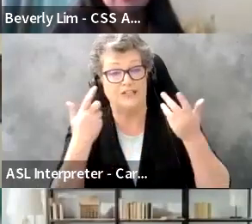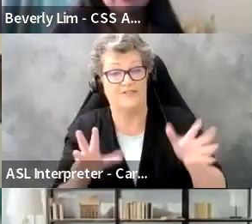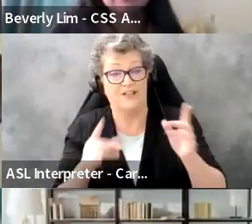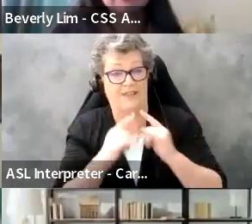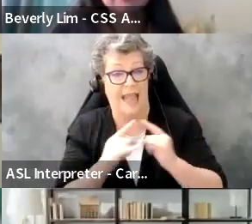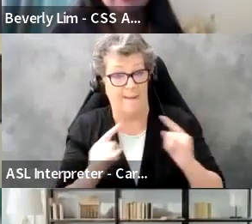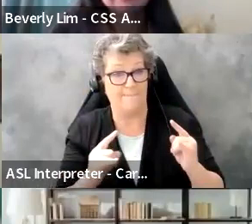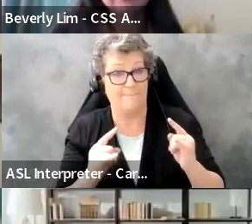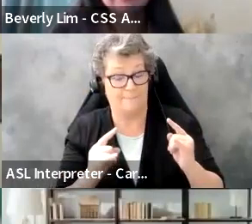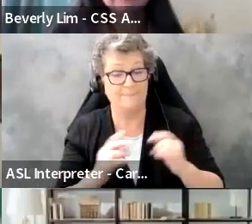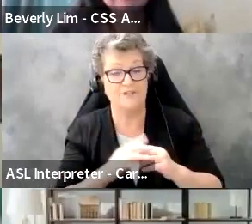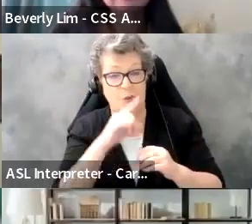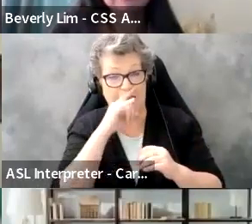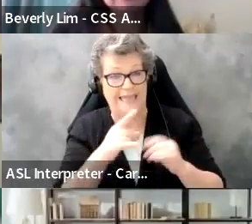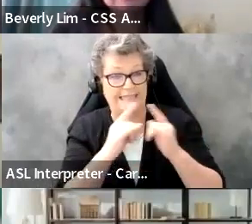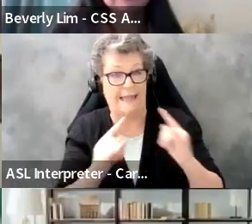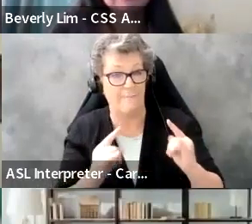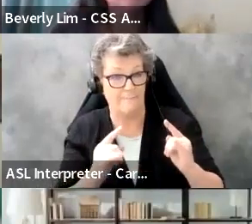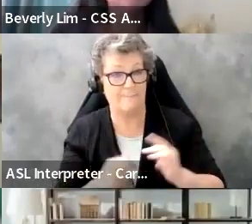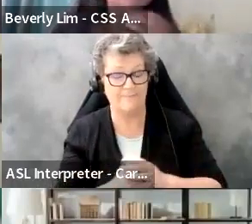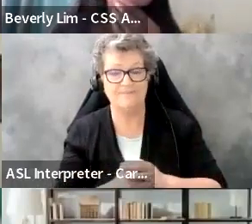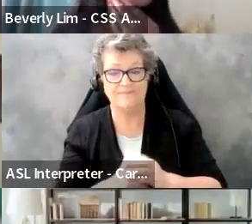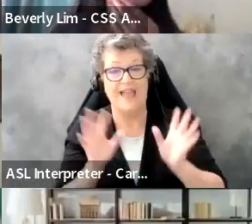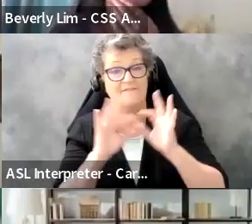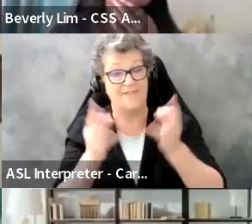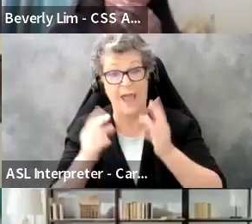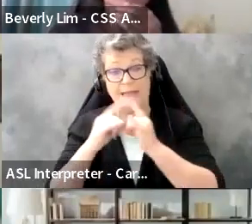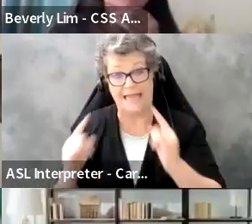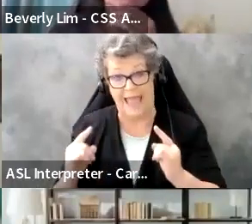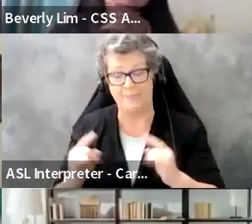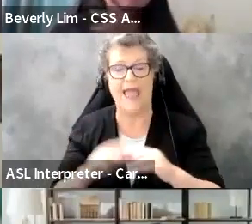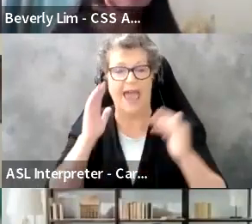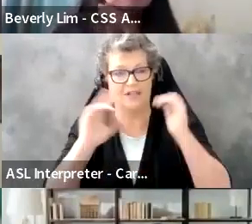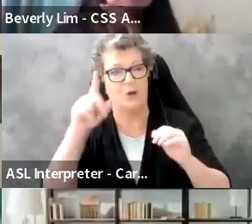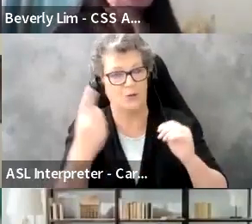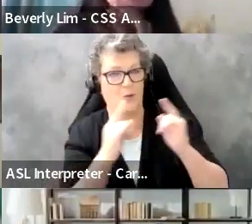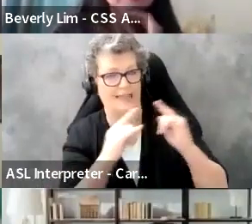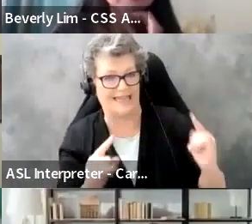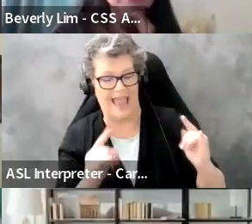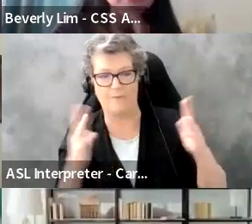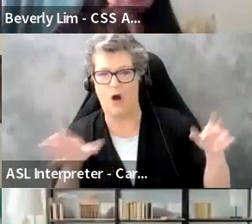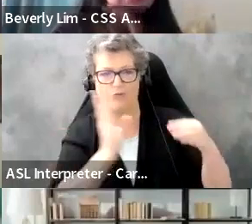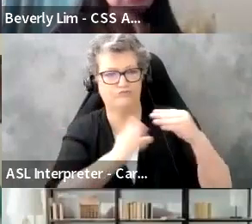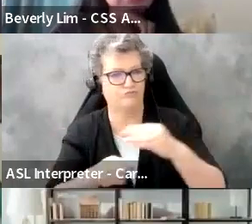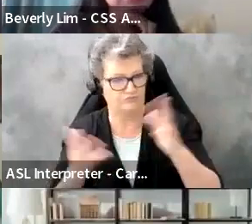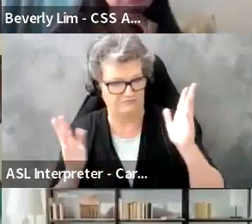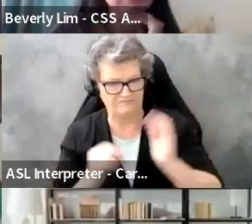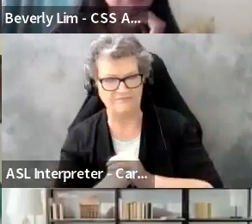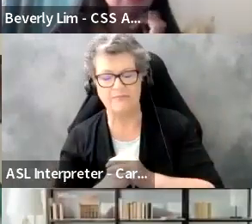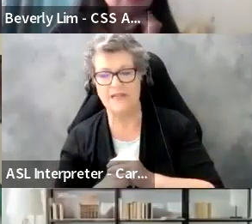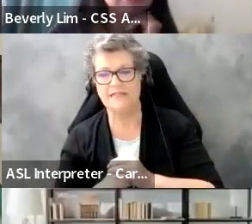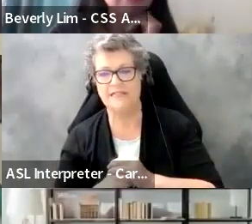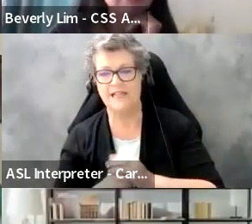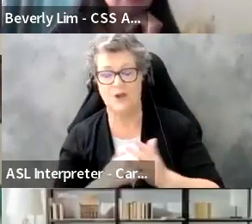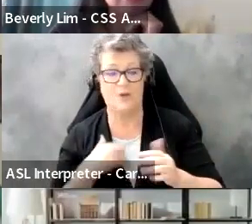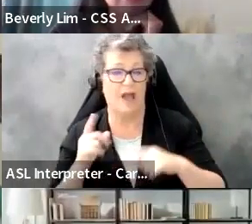year. So a kids camp, a family camp, and an adult only camps all completed and came back. And we have all